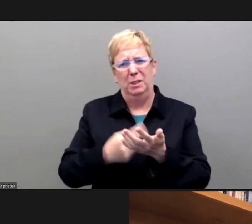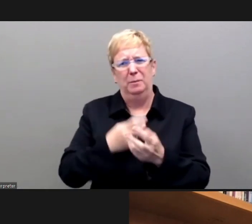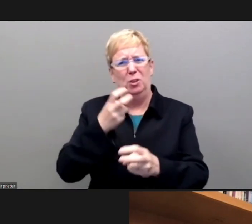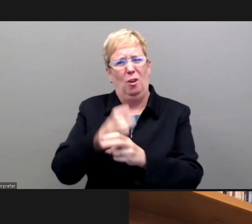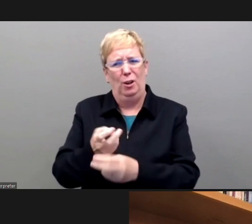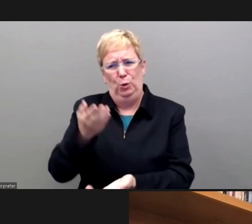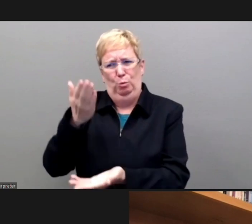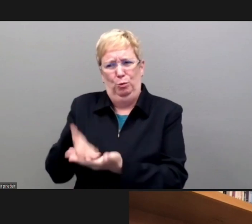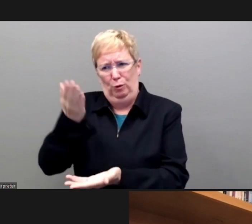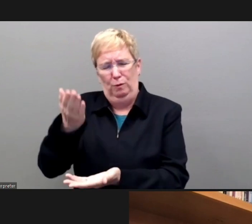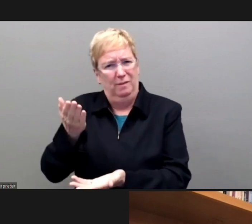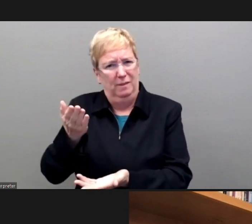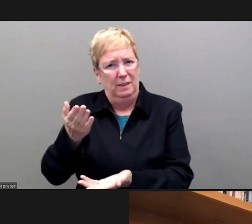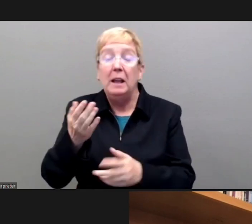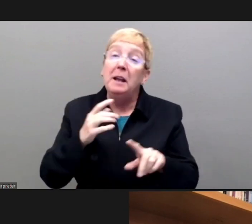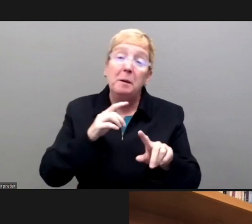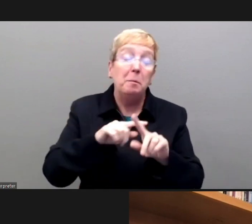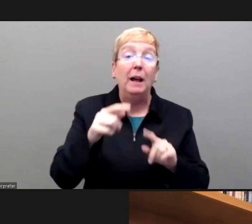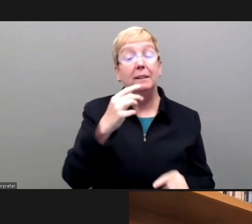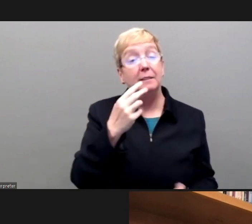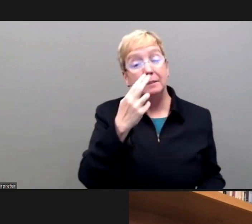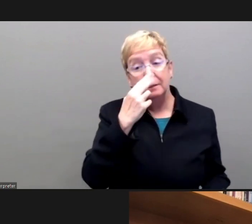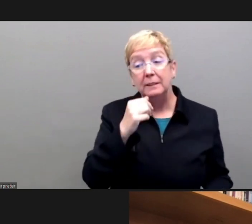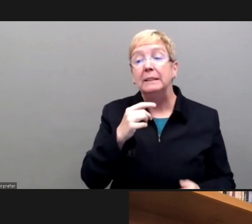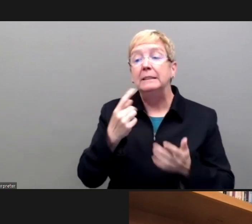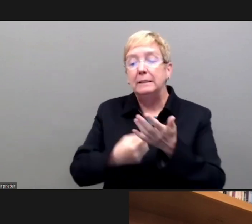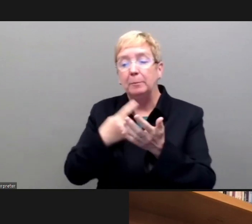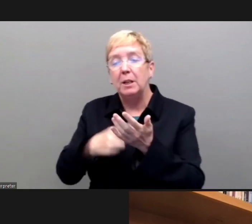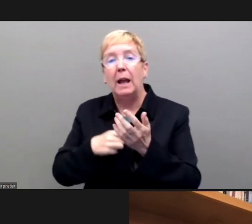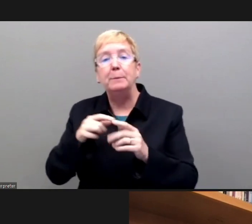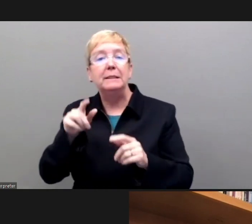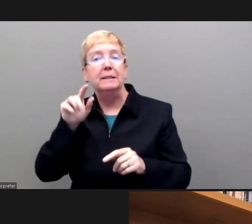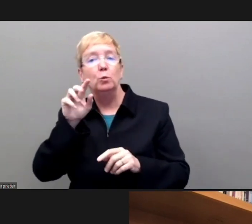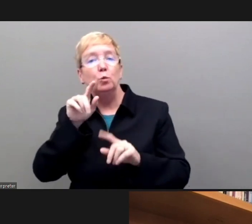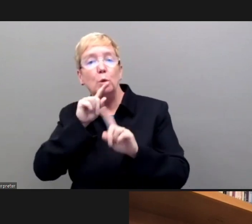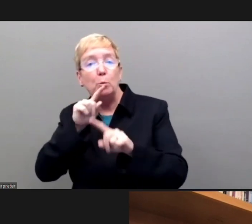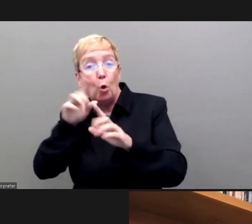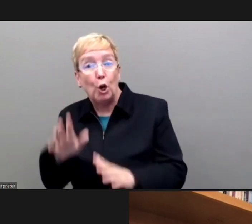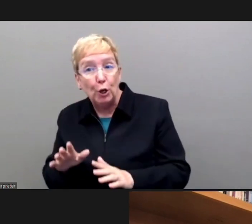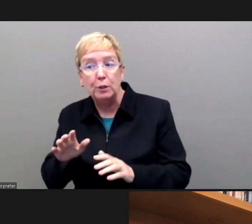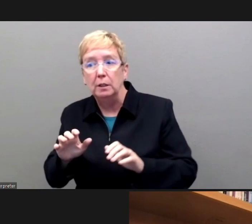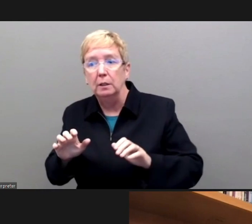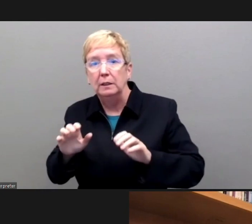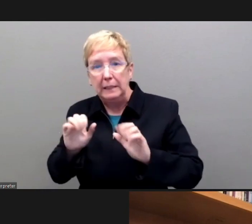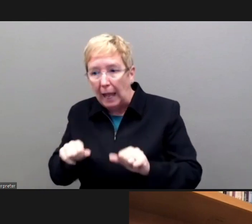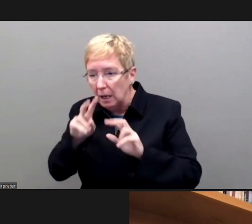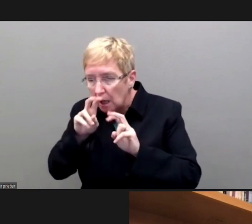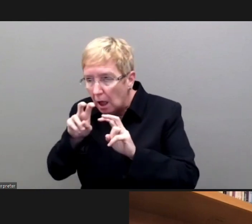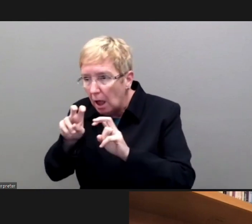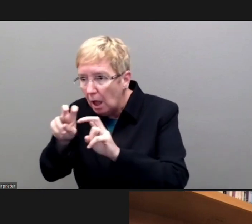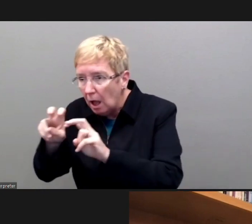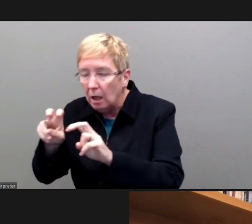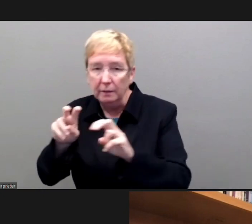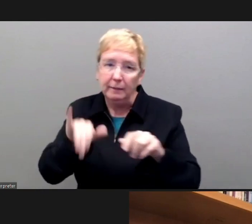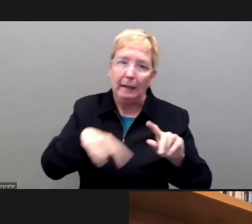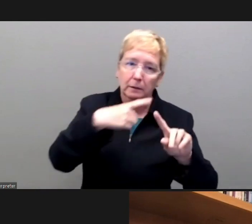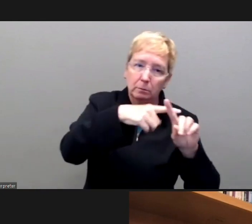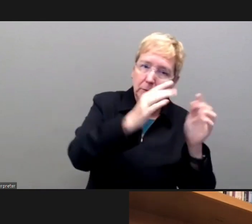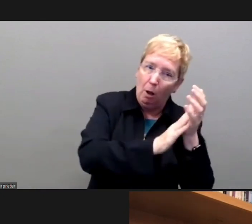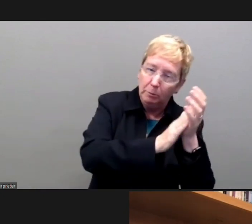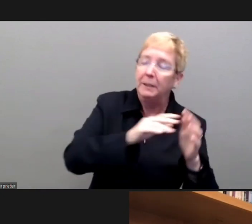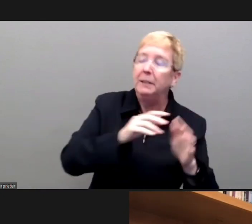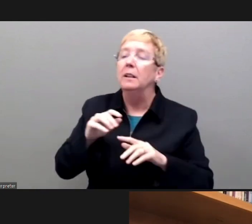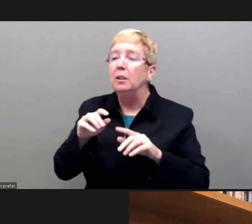reporters who often can do that extra layer of investigation. I mean that as a compliment, that has allowed this country in particular